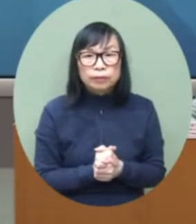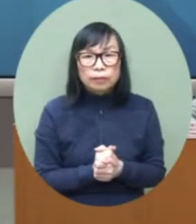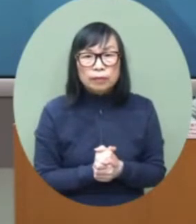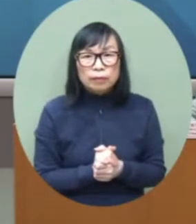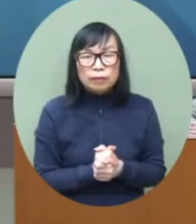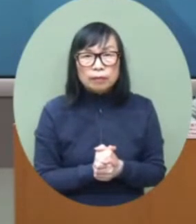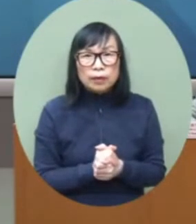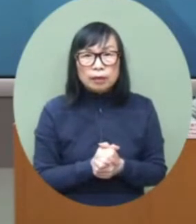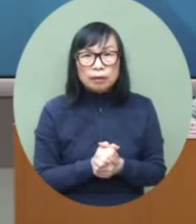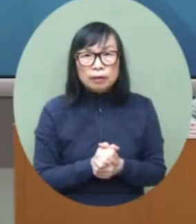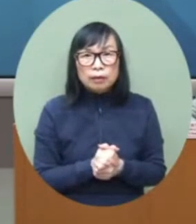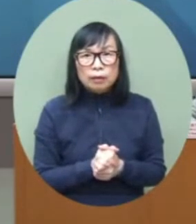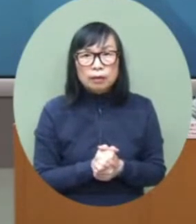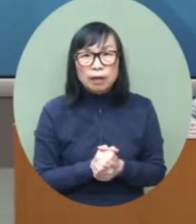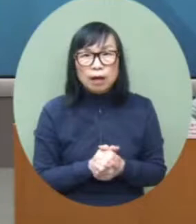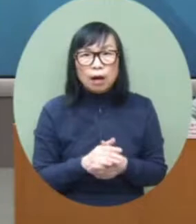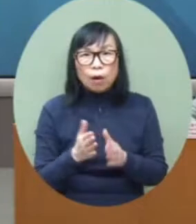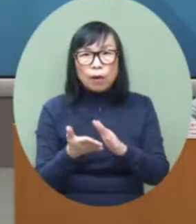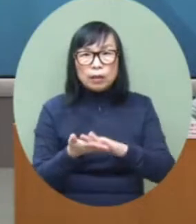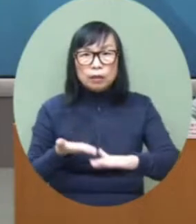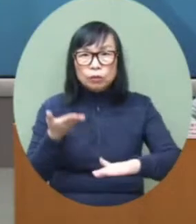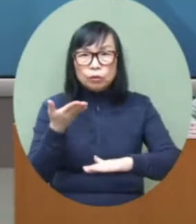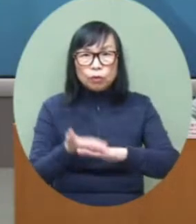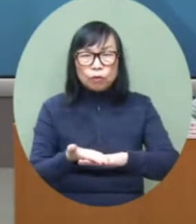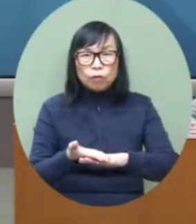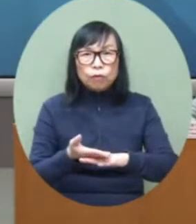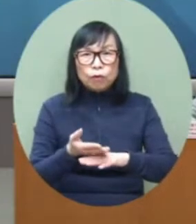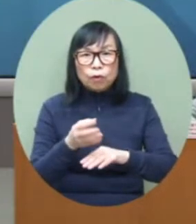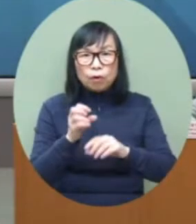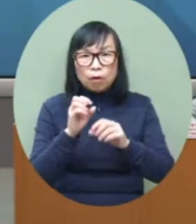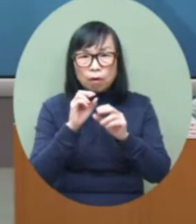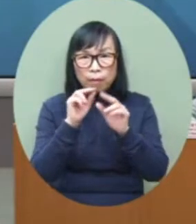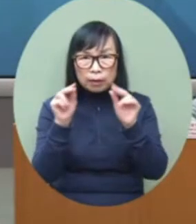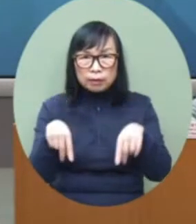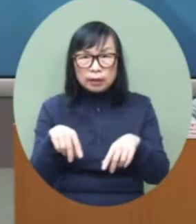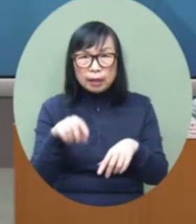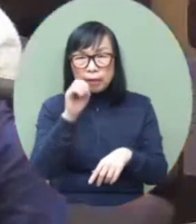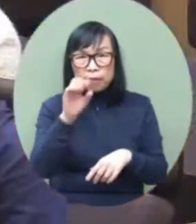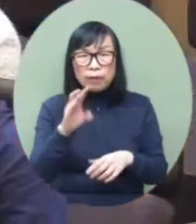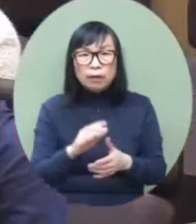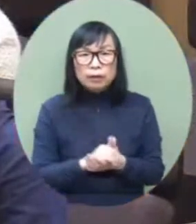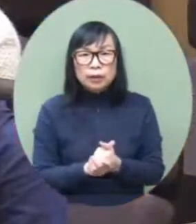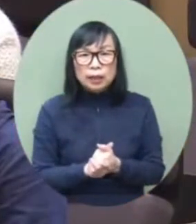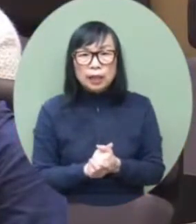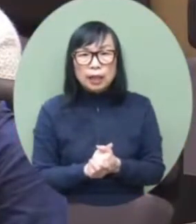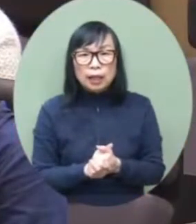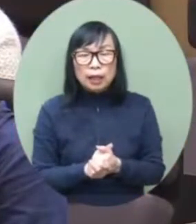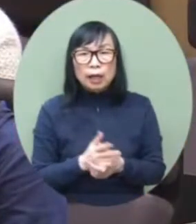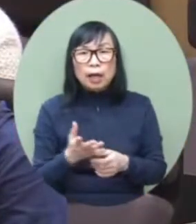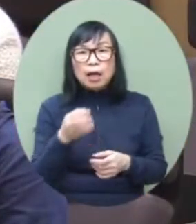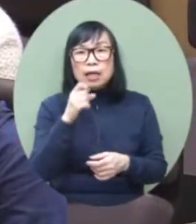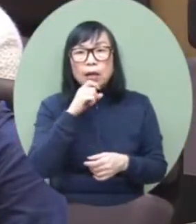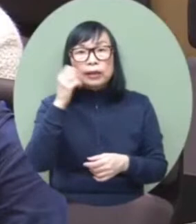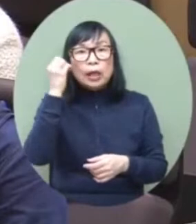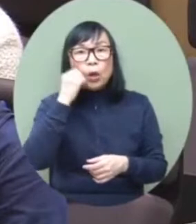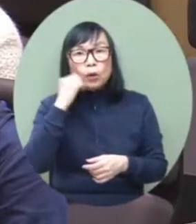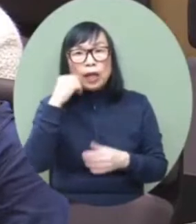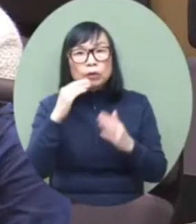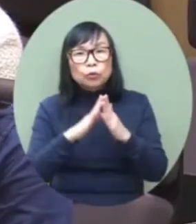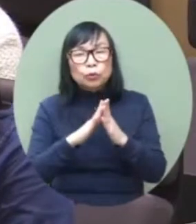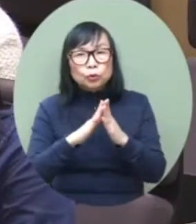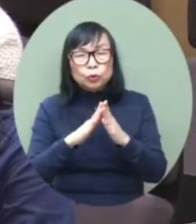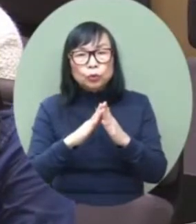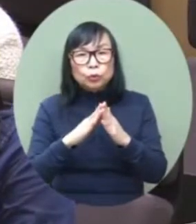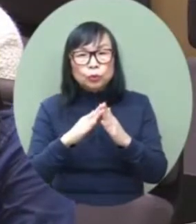Maybe I can repeat my questions for the HA. So some elderly care homes refuse to take back the elderly